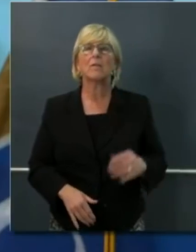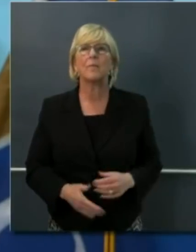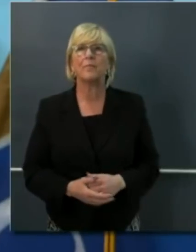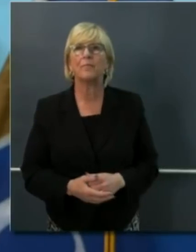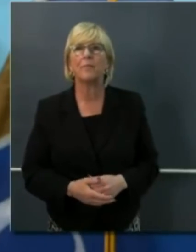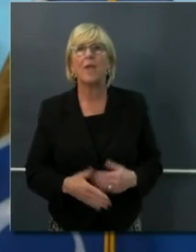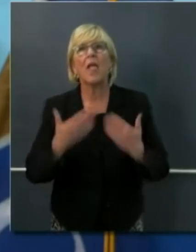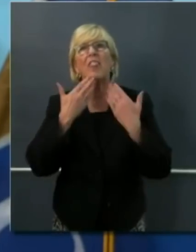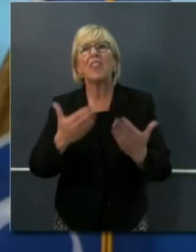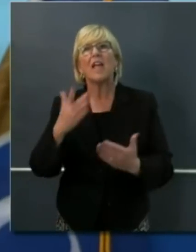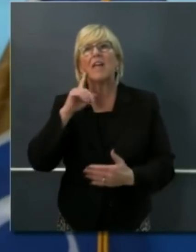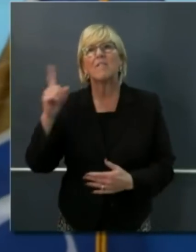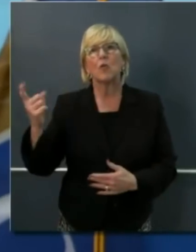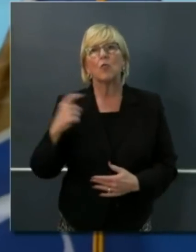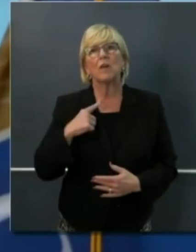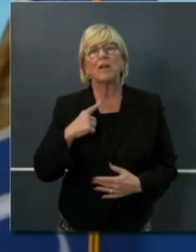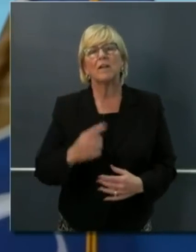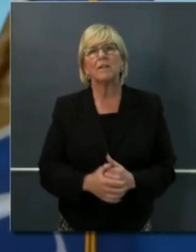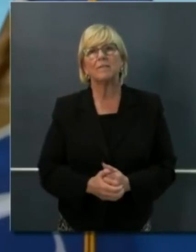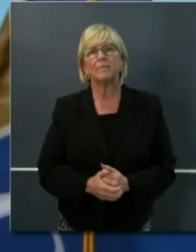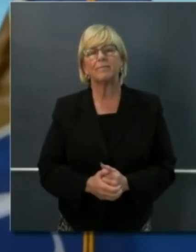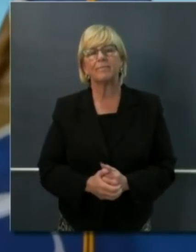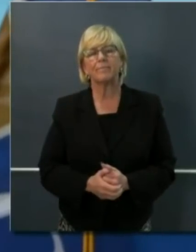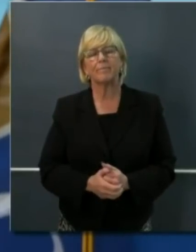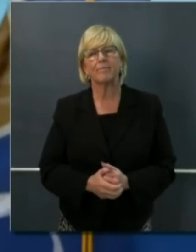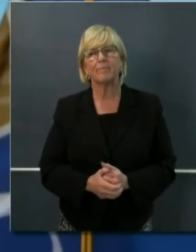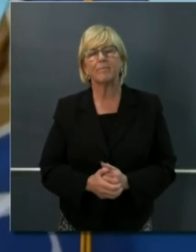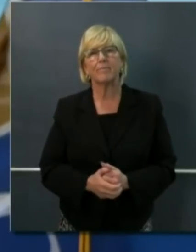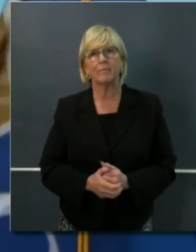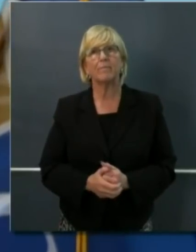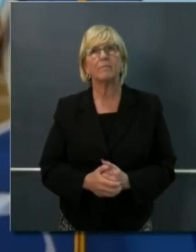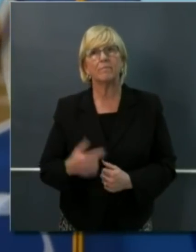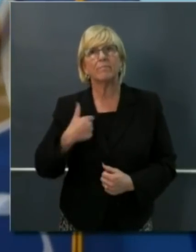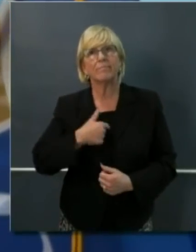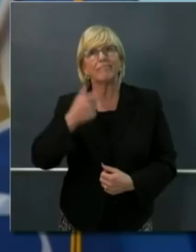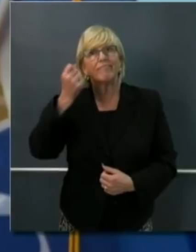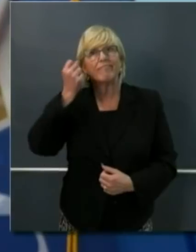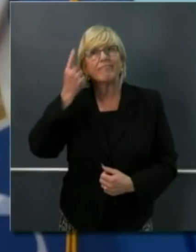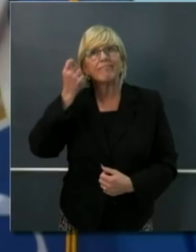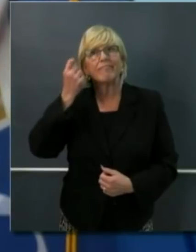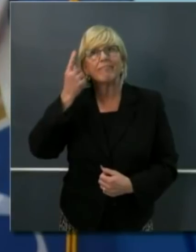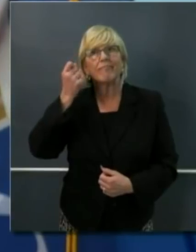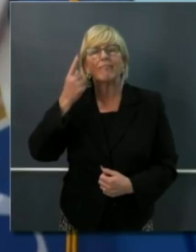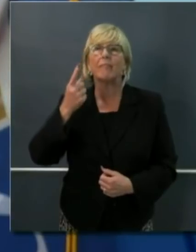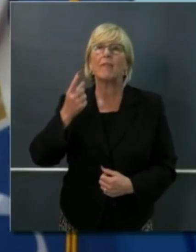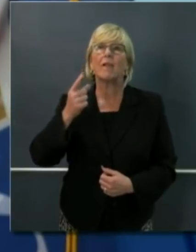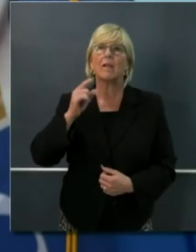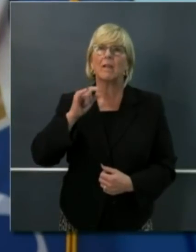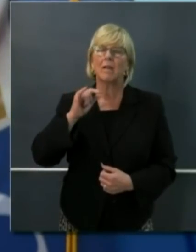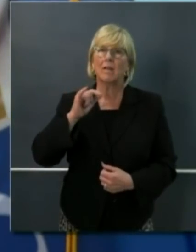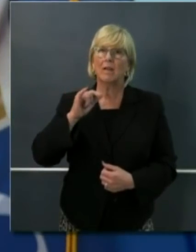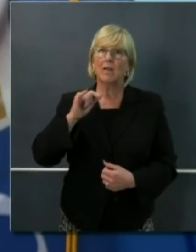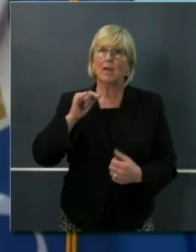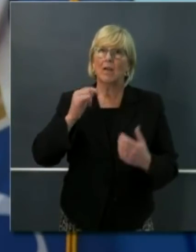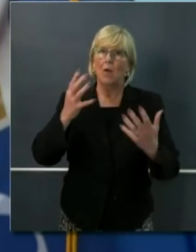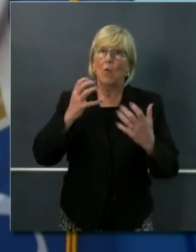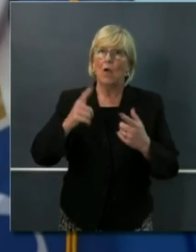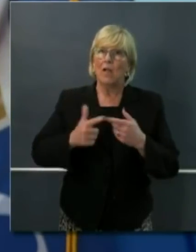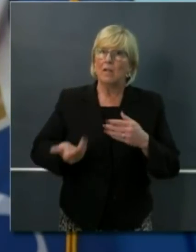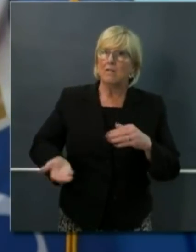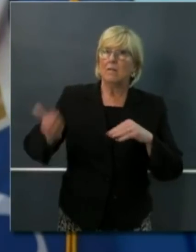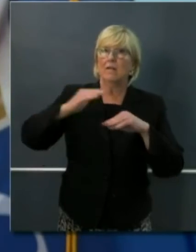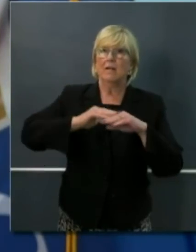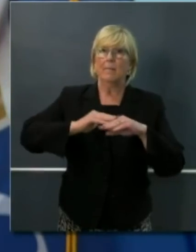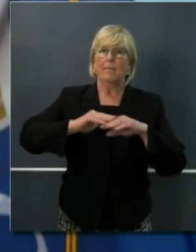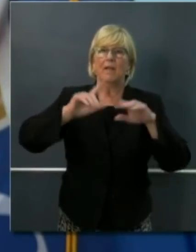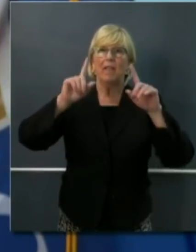Yes, thank you for the question. Absolutely. We understand, and the national narrative is about being able to ramp up your